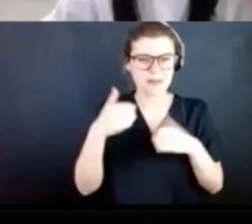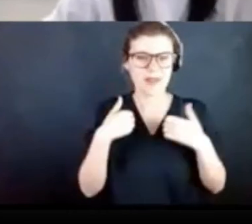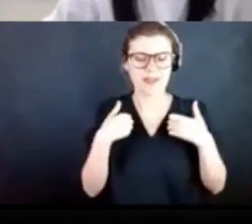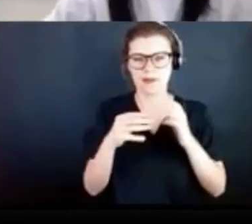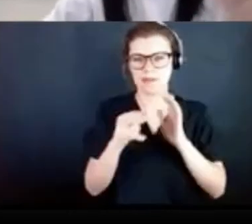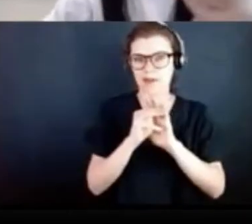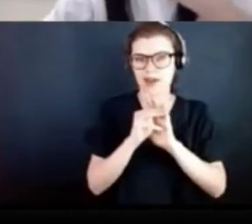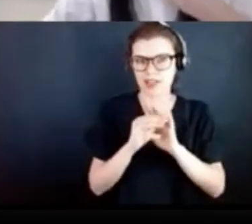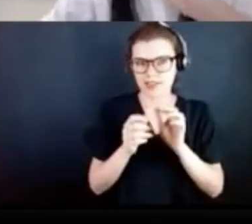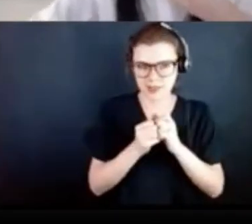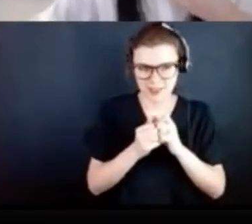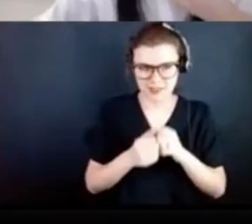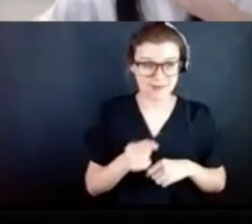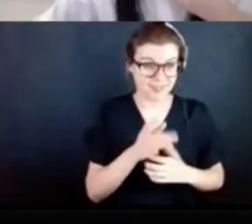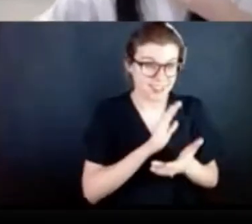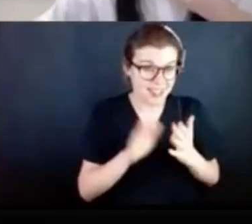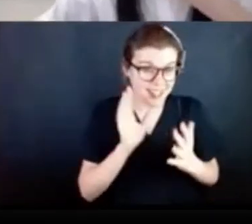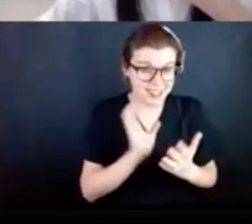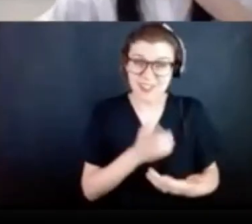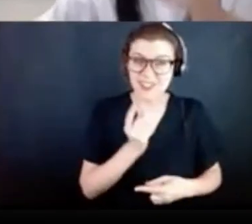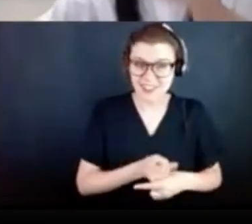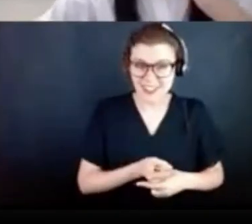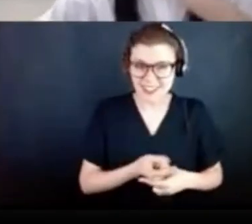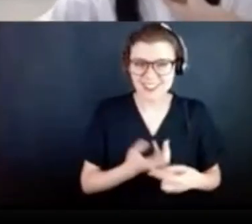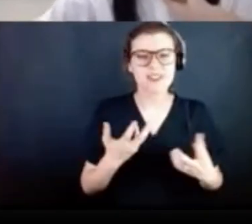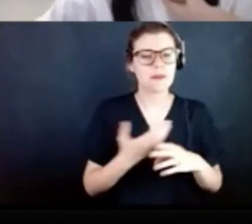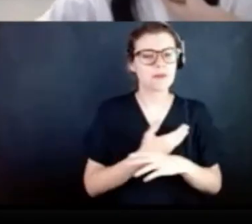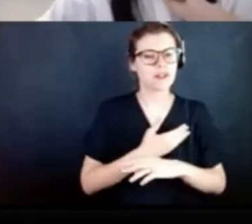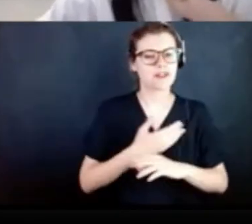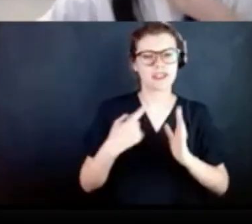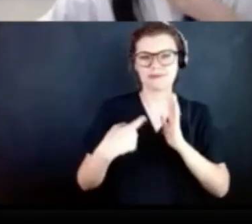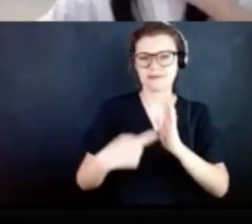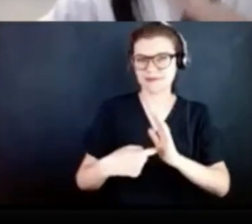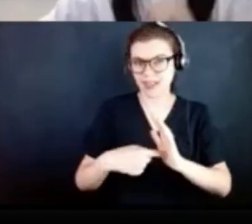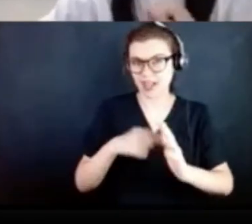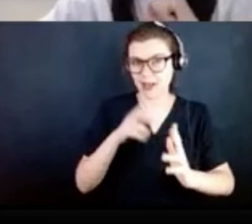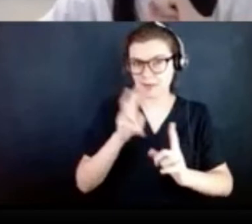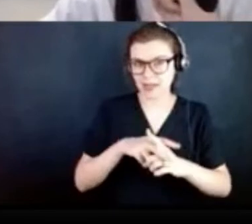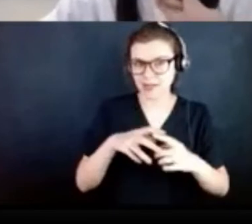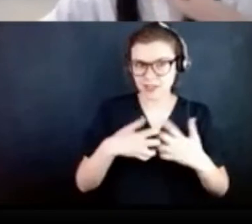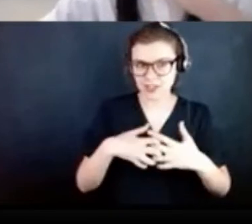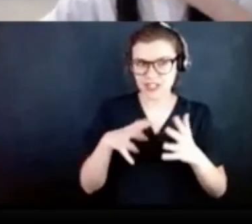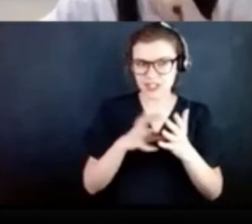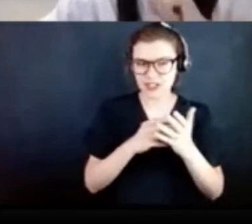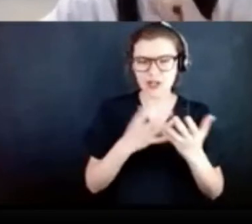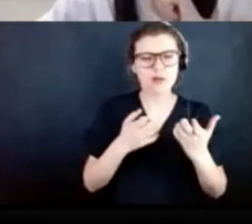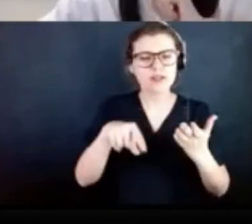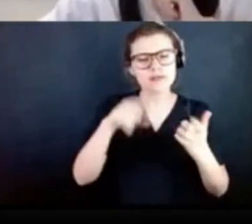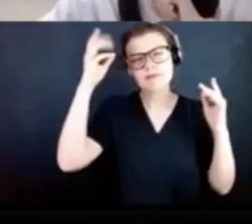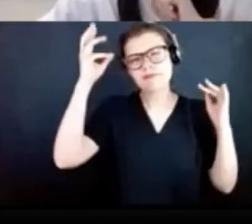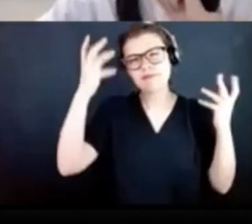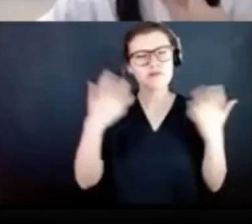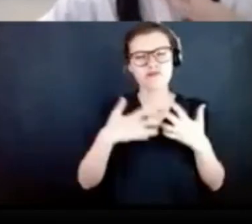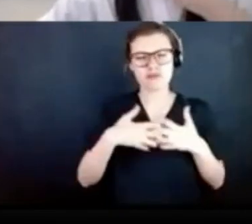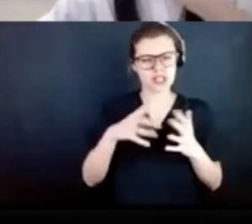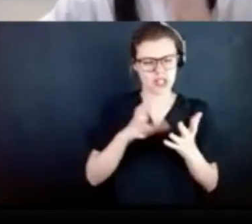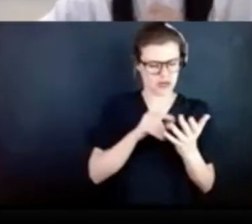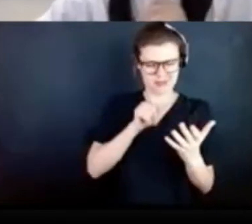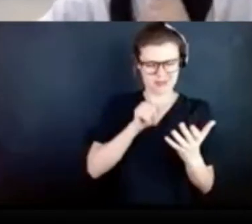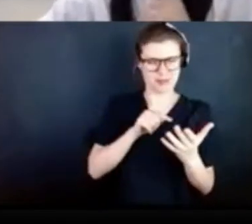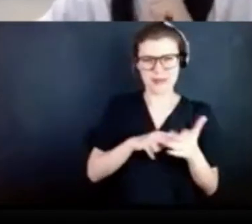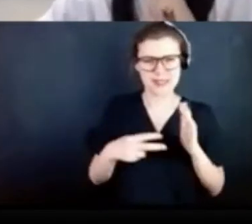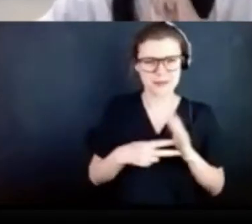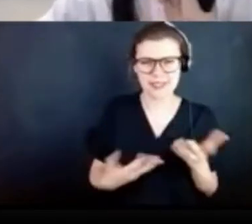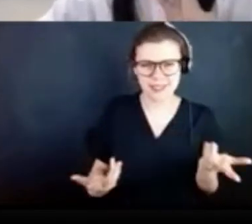And before I introduce the applied machine learning in STEM ed, I want us to think about what machine learning is. So in